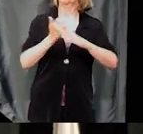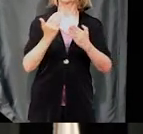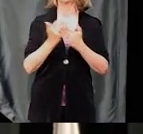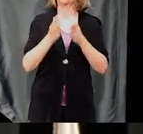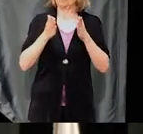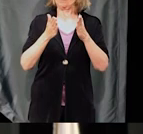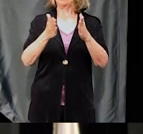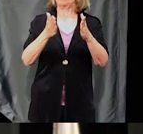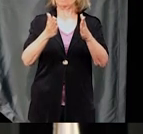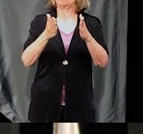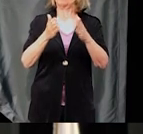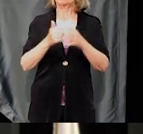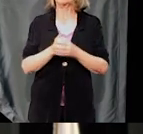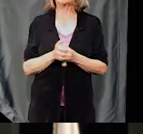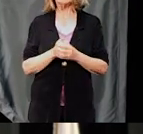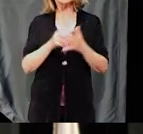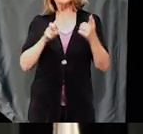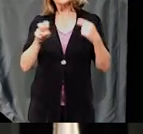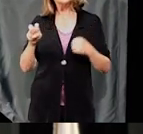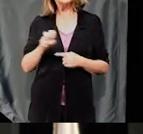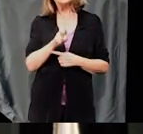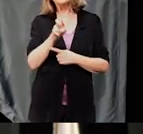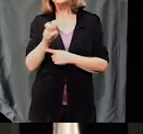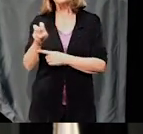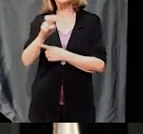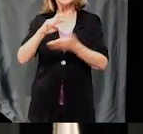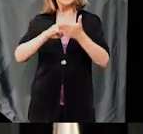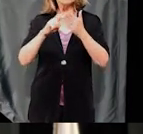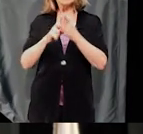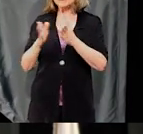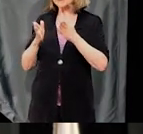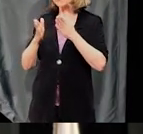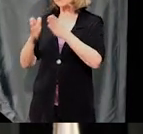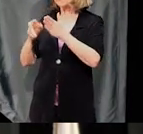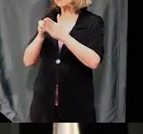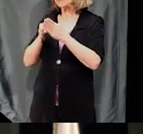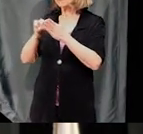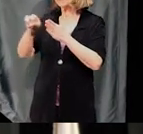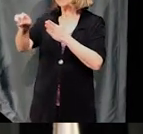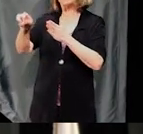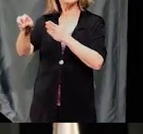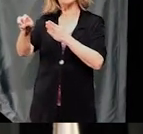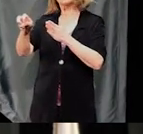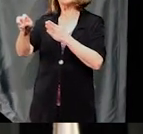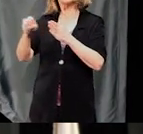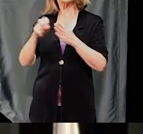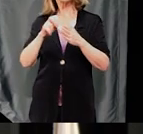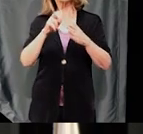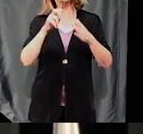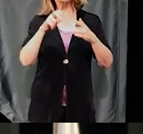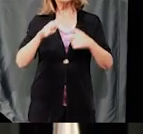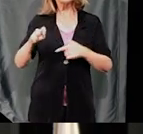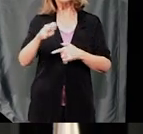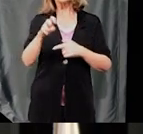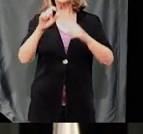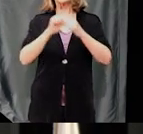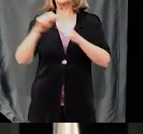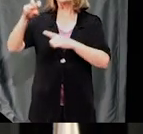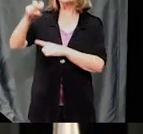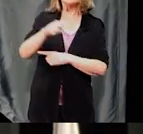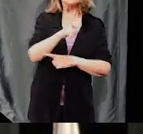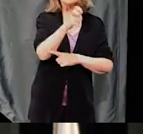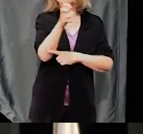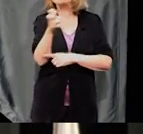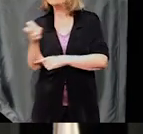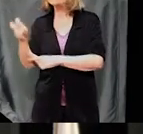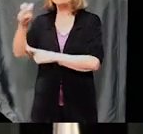journey. You see, a journey is just not following a path in one direction. A journey can have millions of directions, millions of paths, going